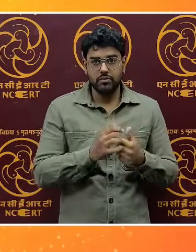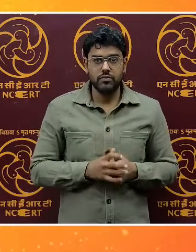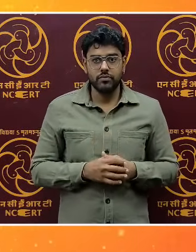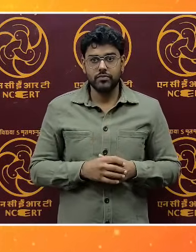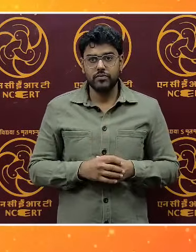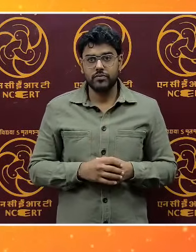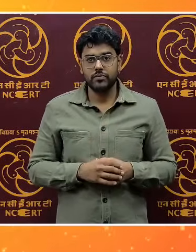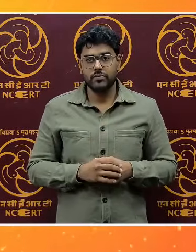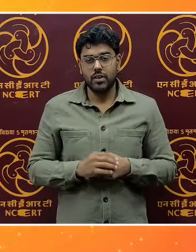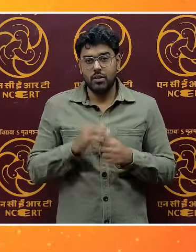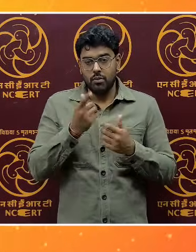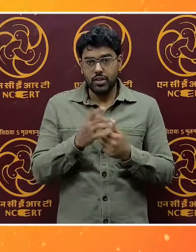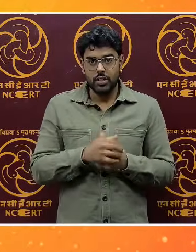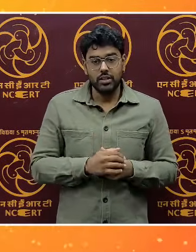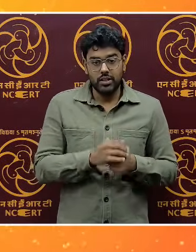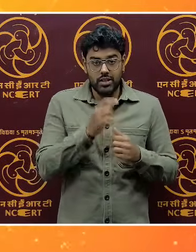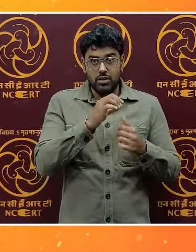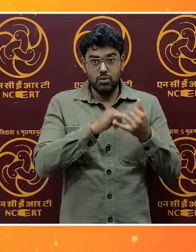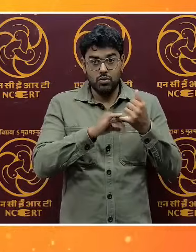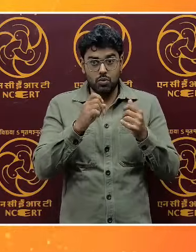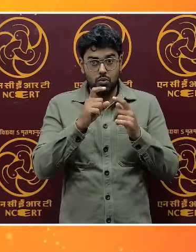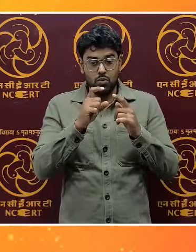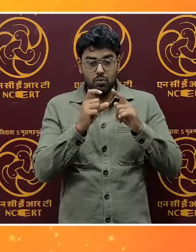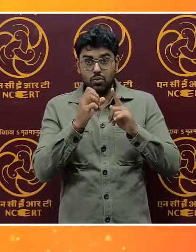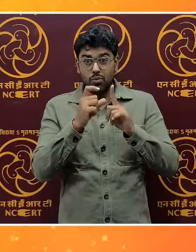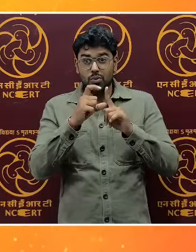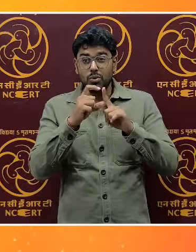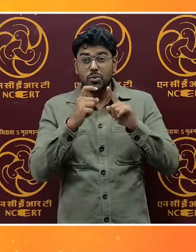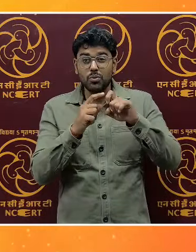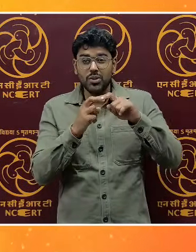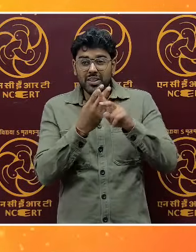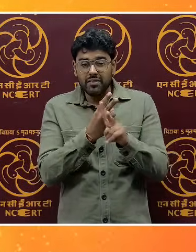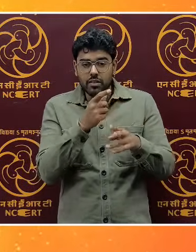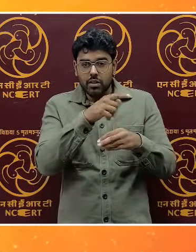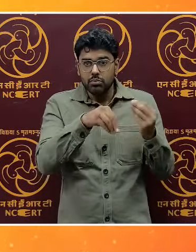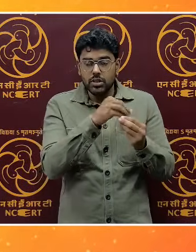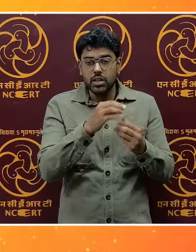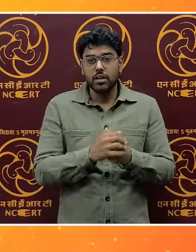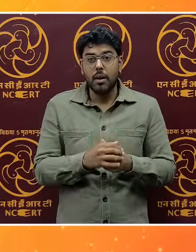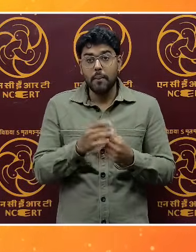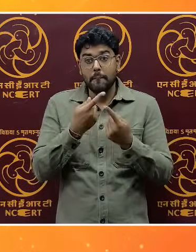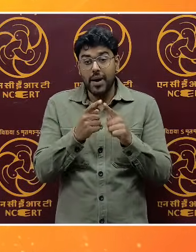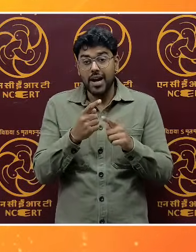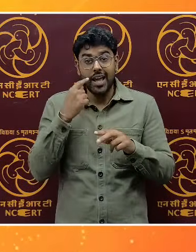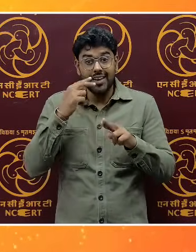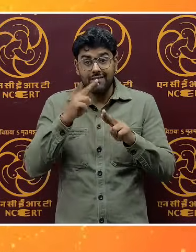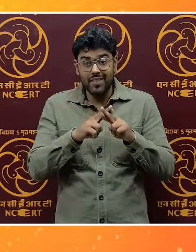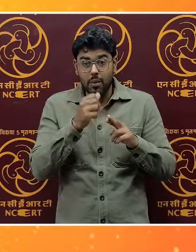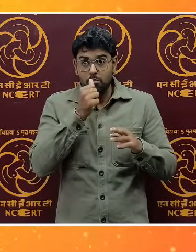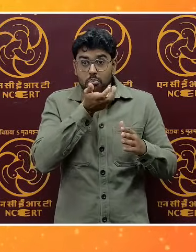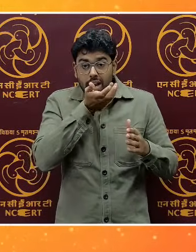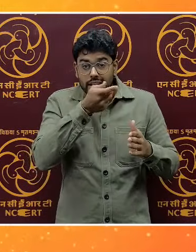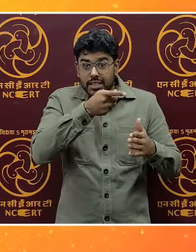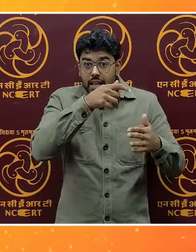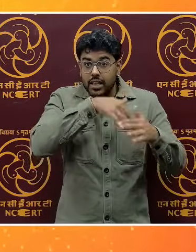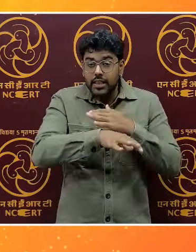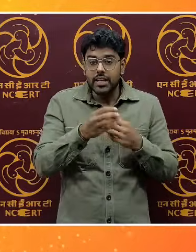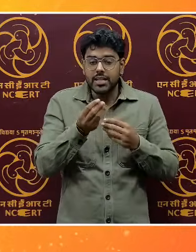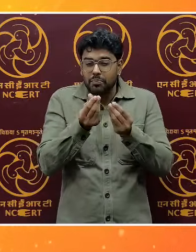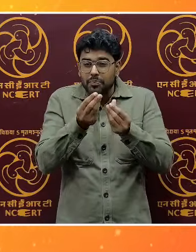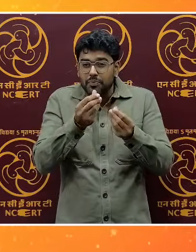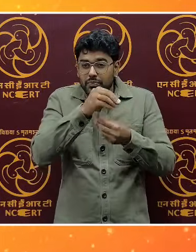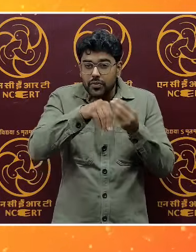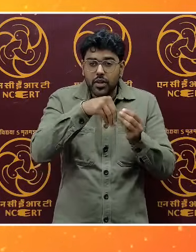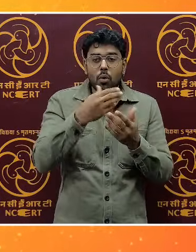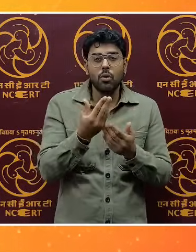So solute and solvent, they are not able to get distinguished. But if sand is dissolved in water or oil